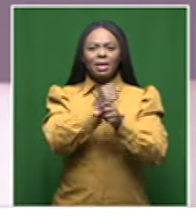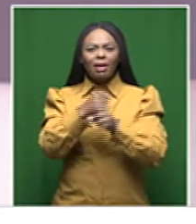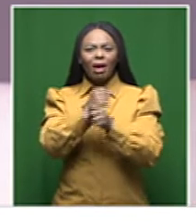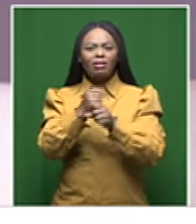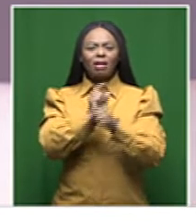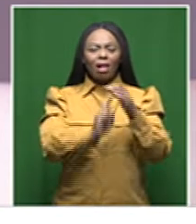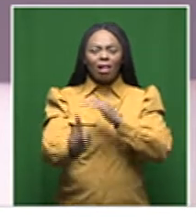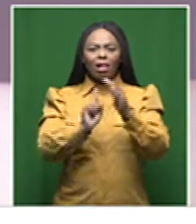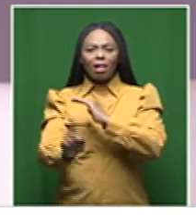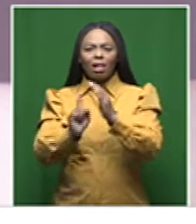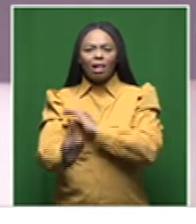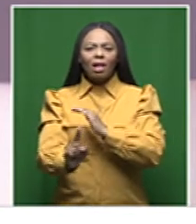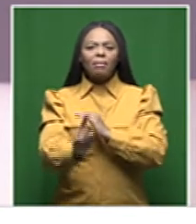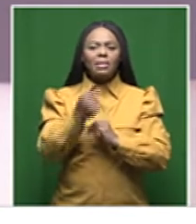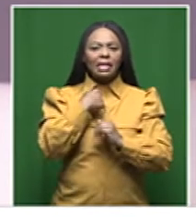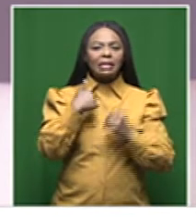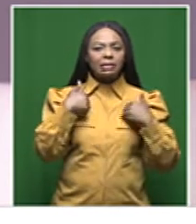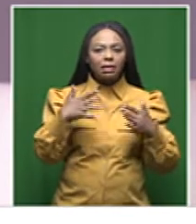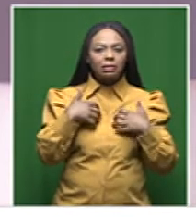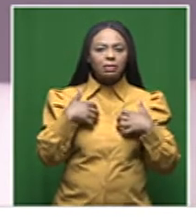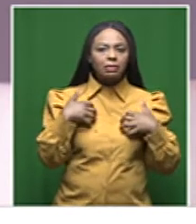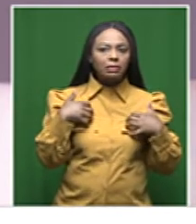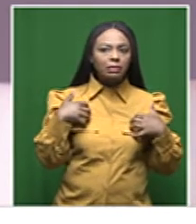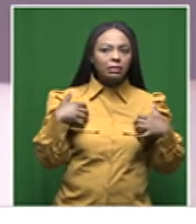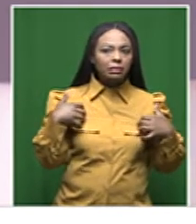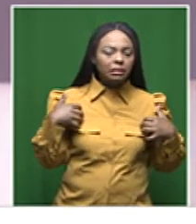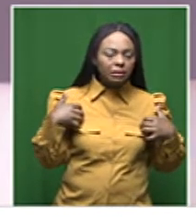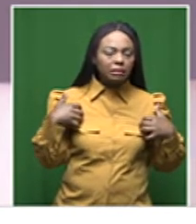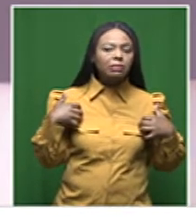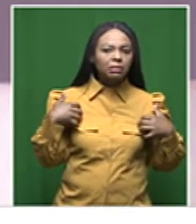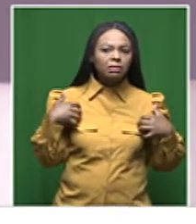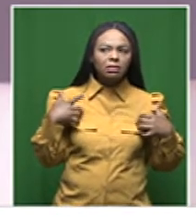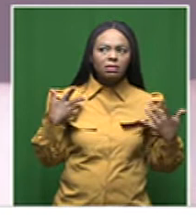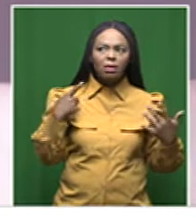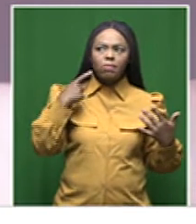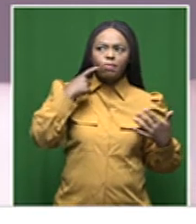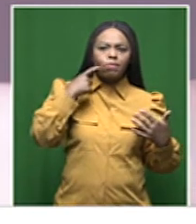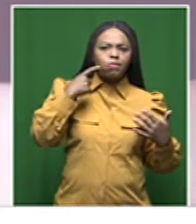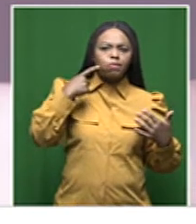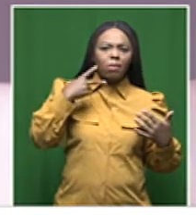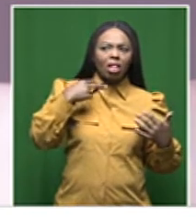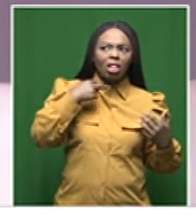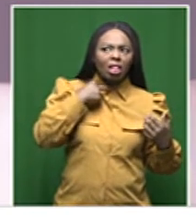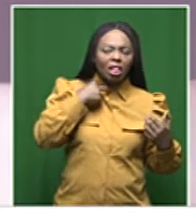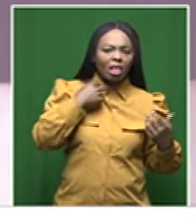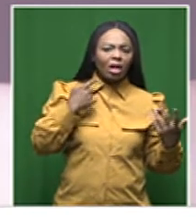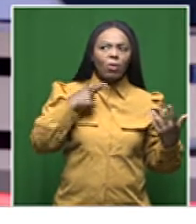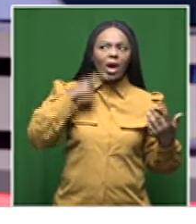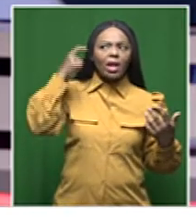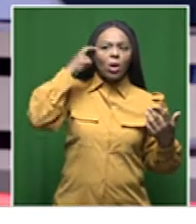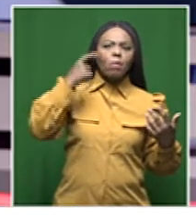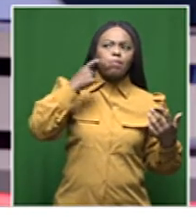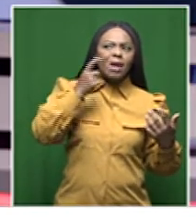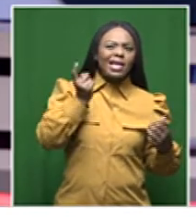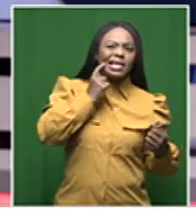then started getting a bit more stressful. That we were not falling pregnant as easy as we thought it would. Yeah. So